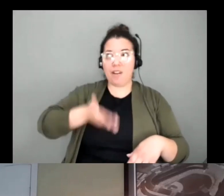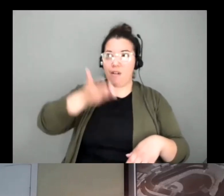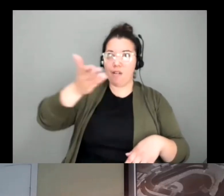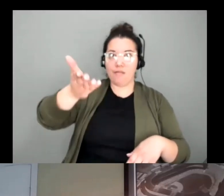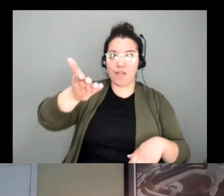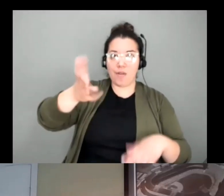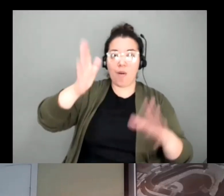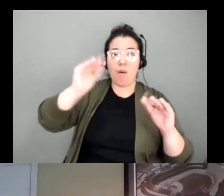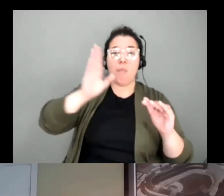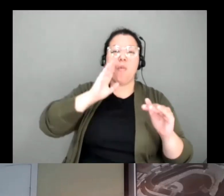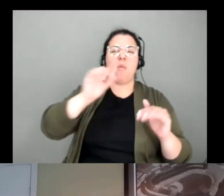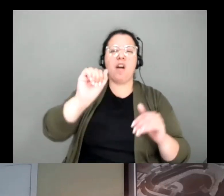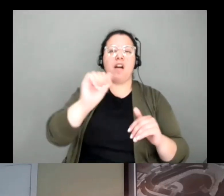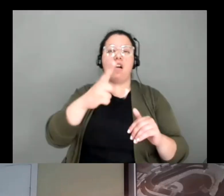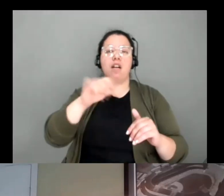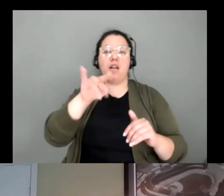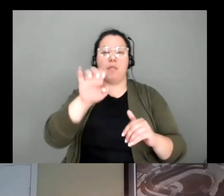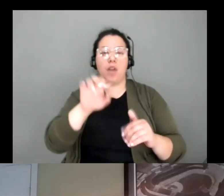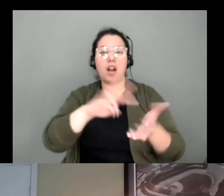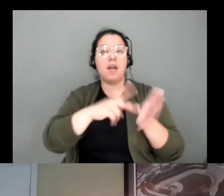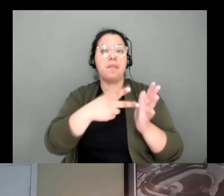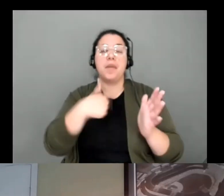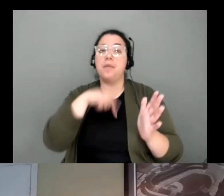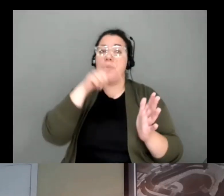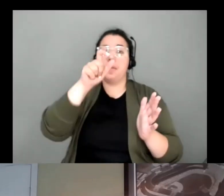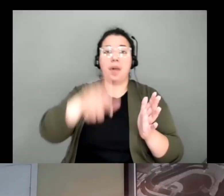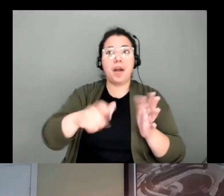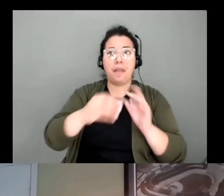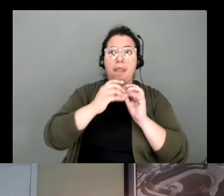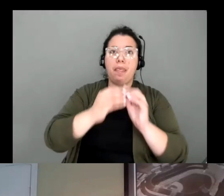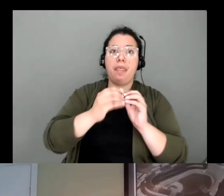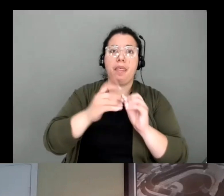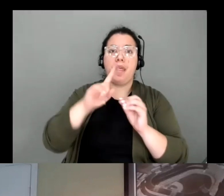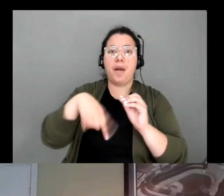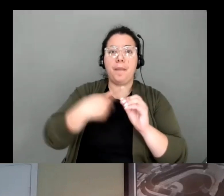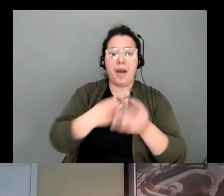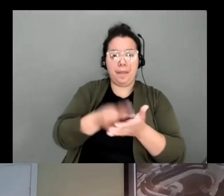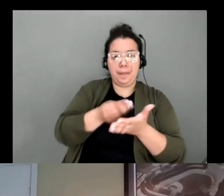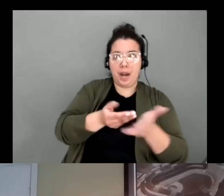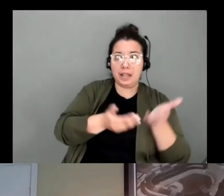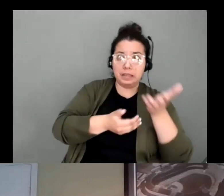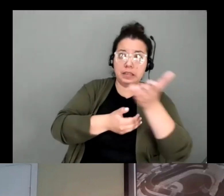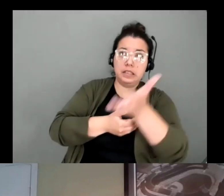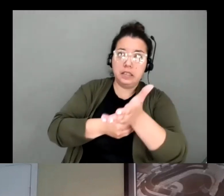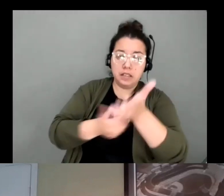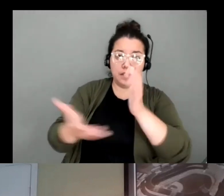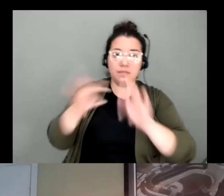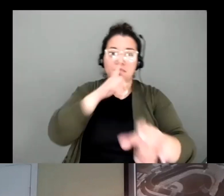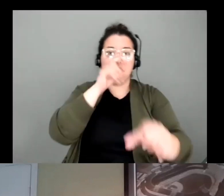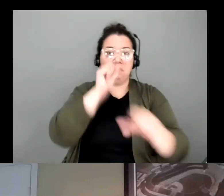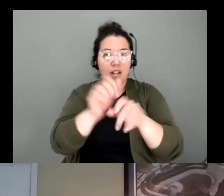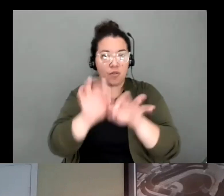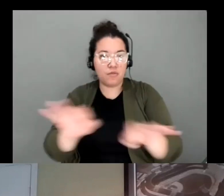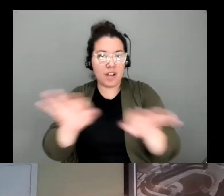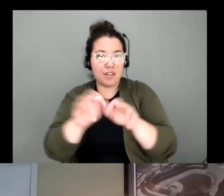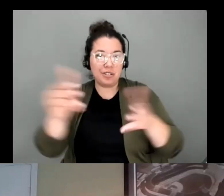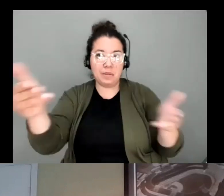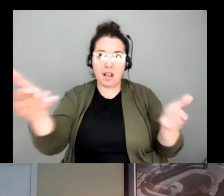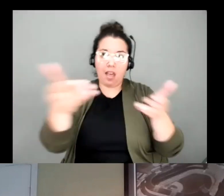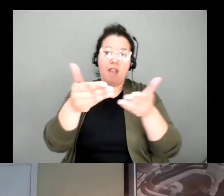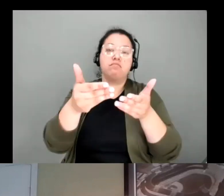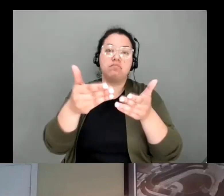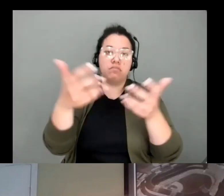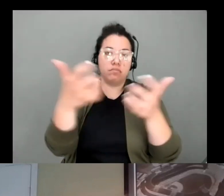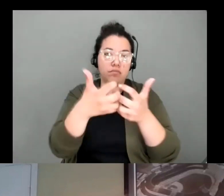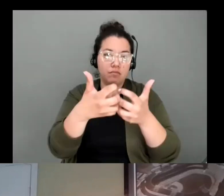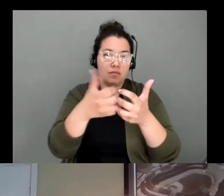don't have to have a big fight about what we offered as opposed to what it's really coming in at value, which Colby knows is a